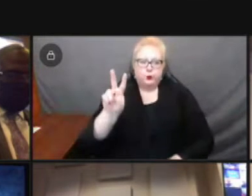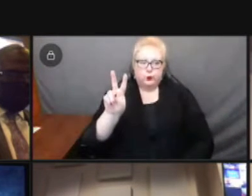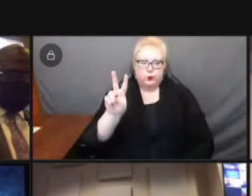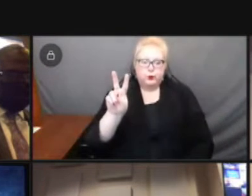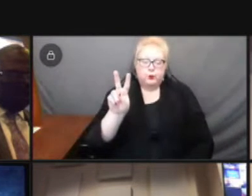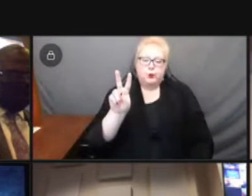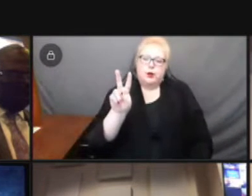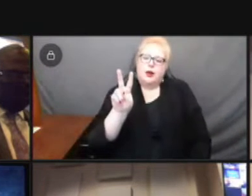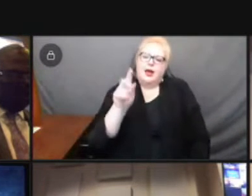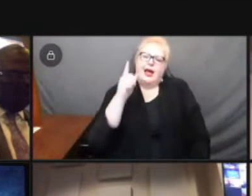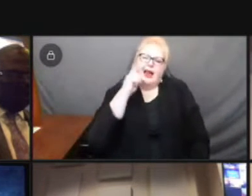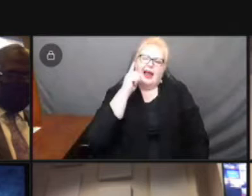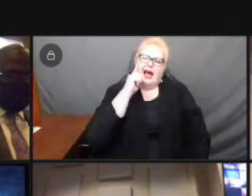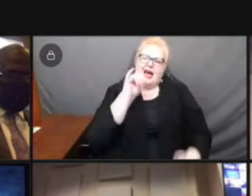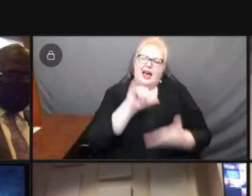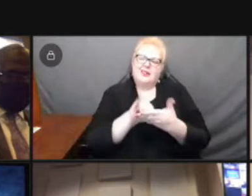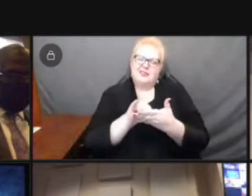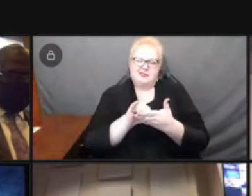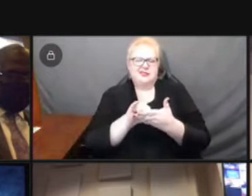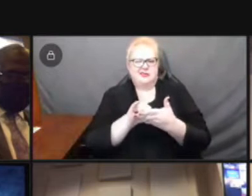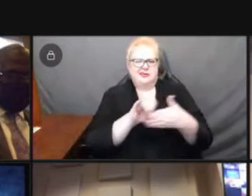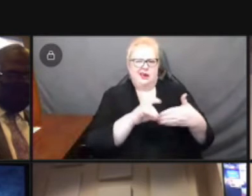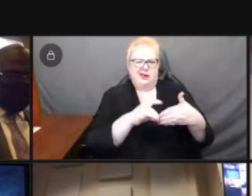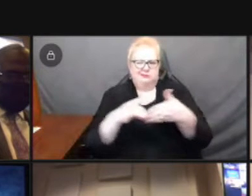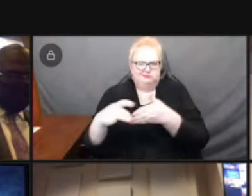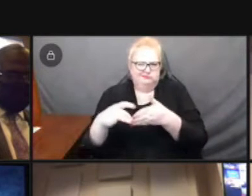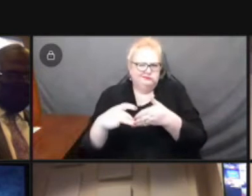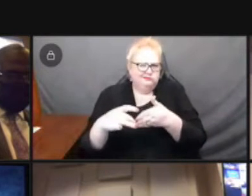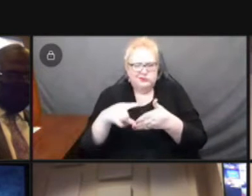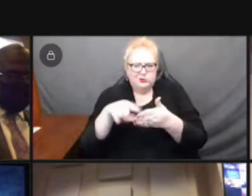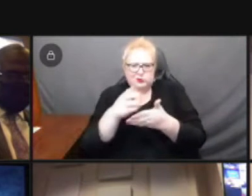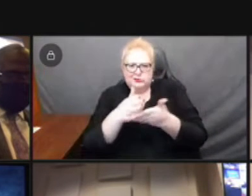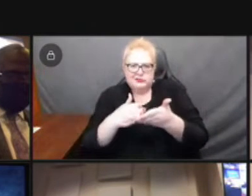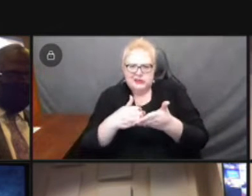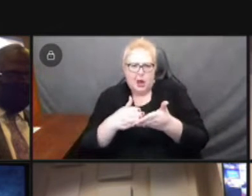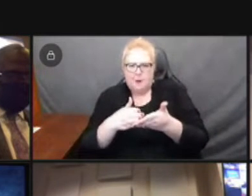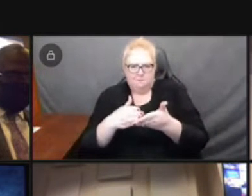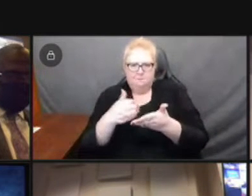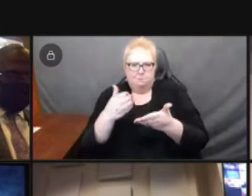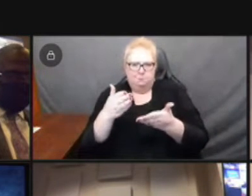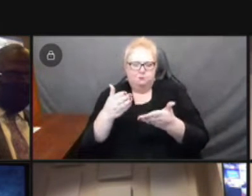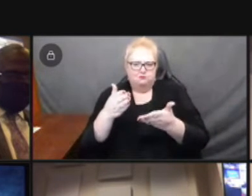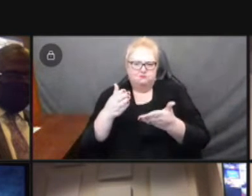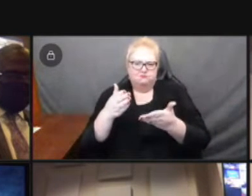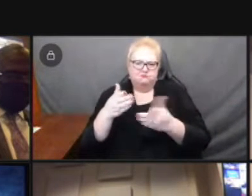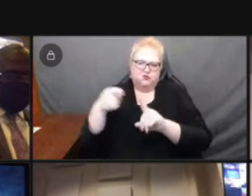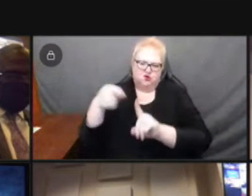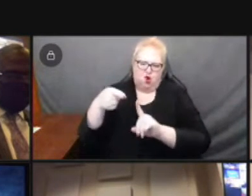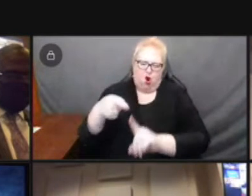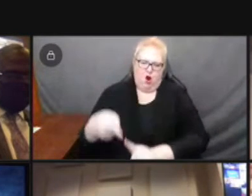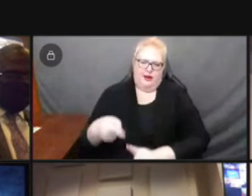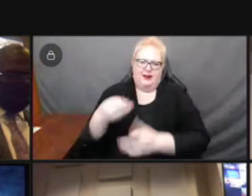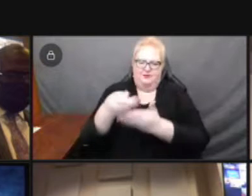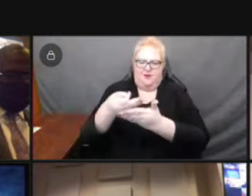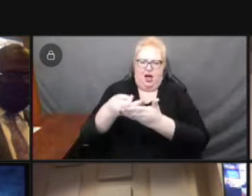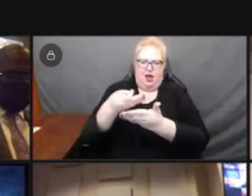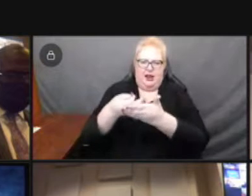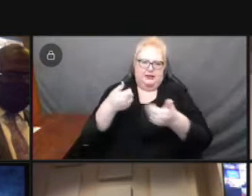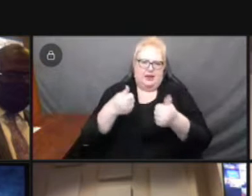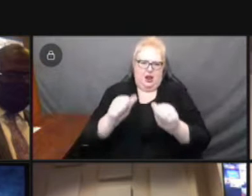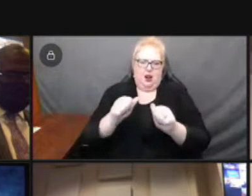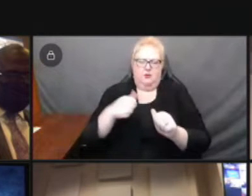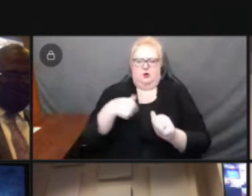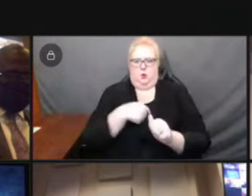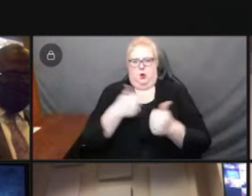and I think that lends itself to some of the targeted financing efforts we tried to talk about during the resolution that we